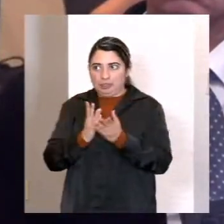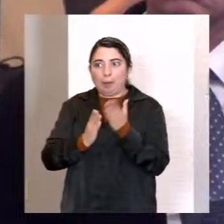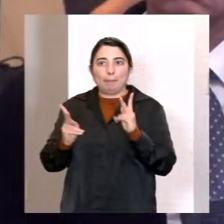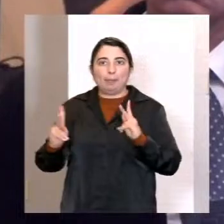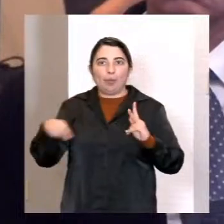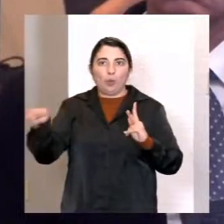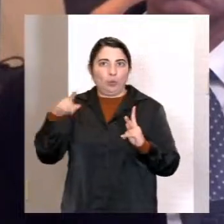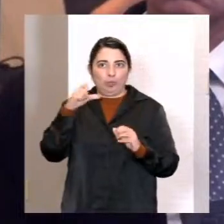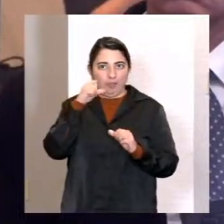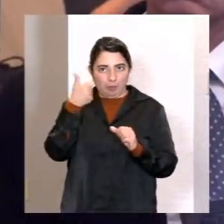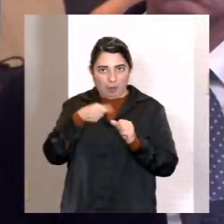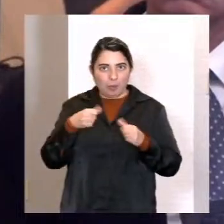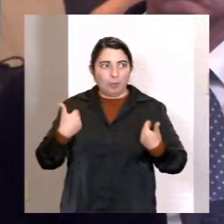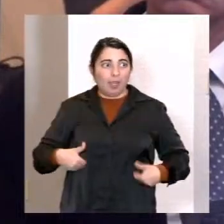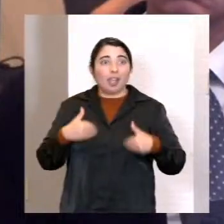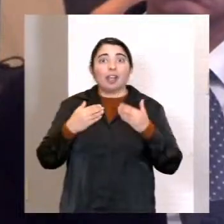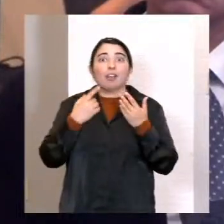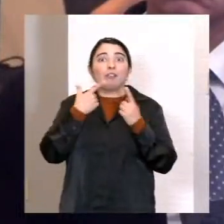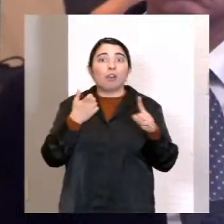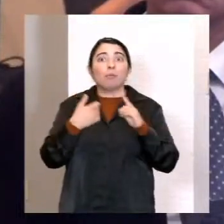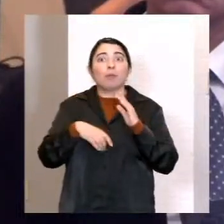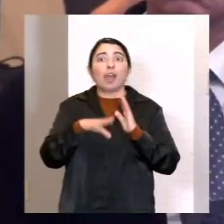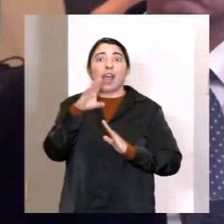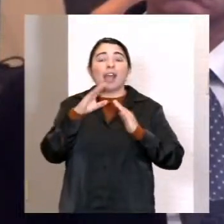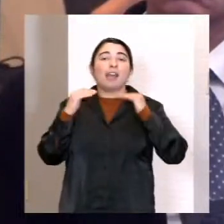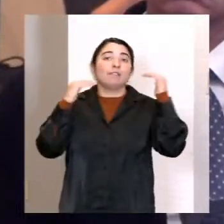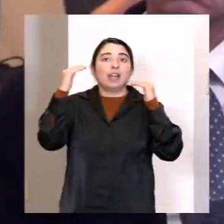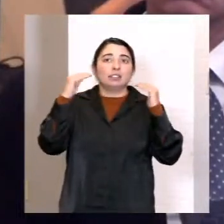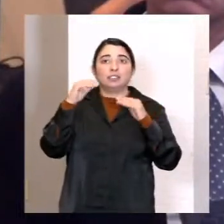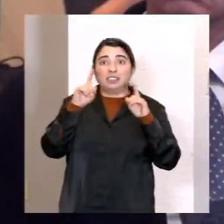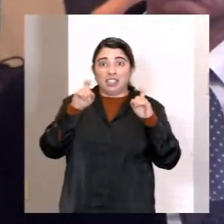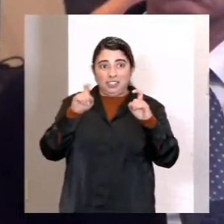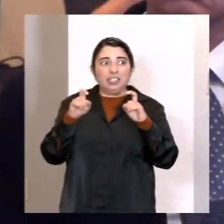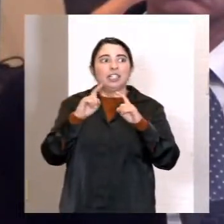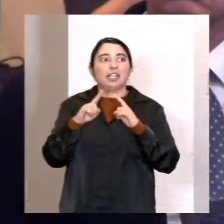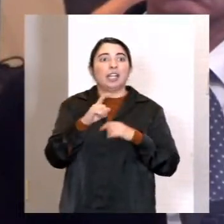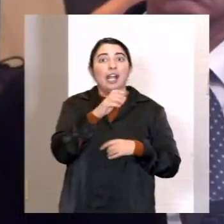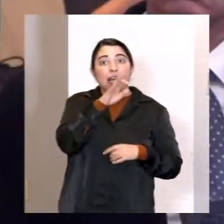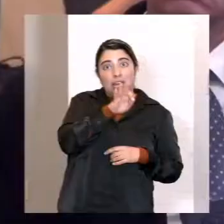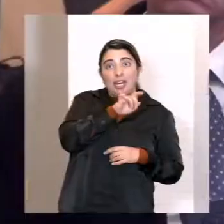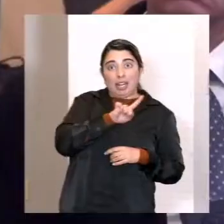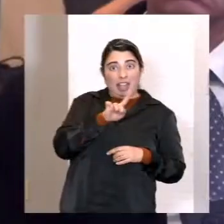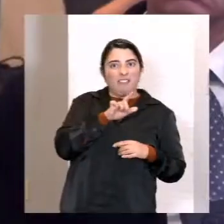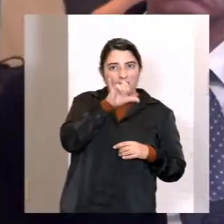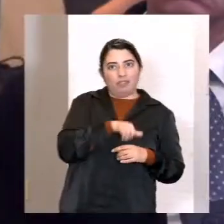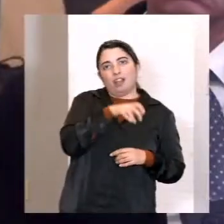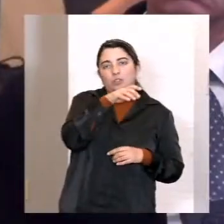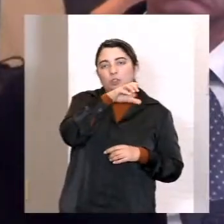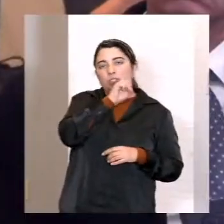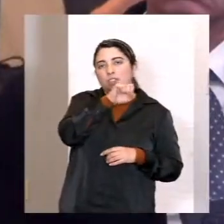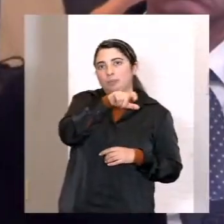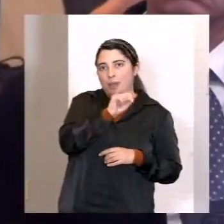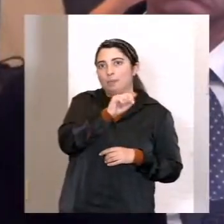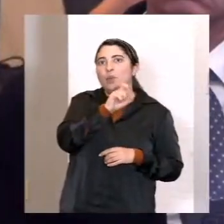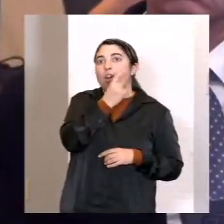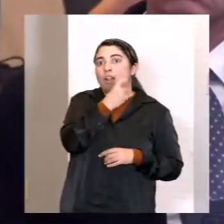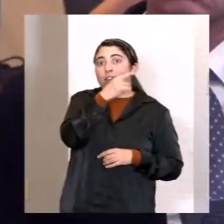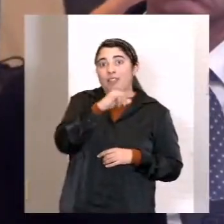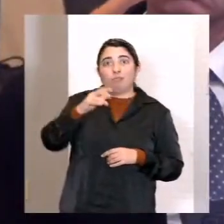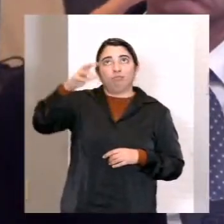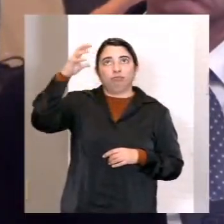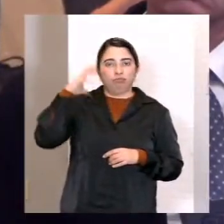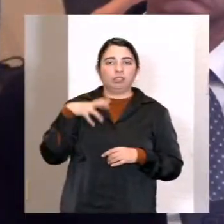advanced testing, so I represented the Port Authority for, after 9/11, I was at Ground Zero doing the path restoration at the Technical